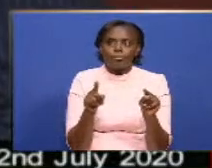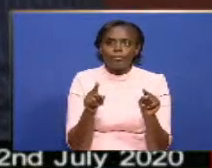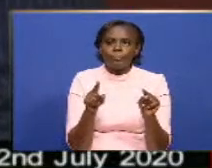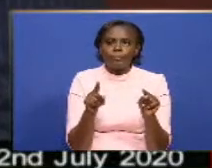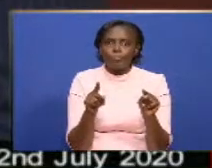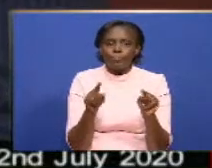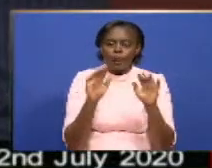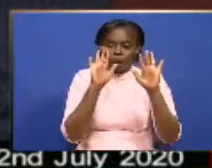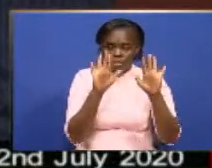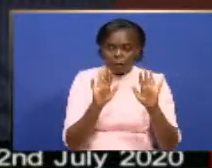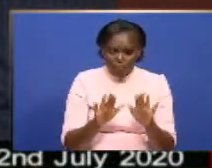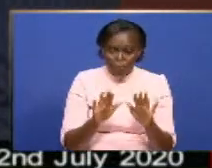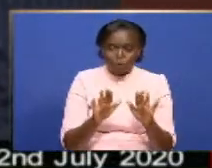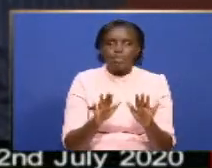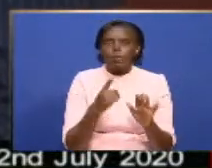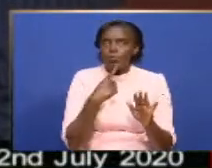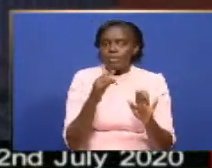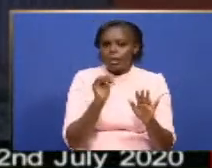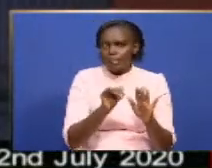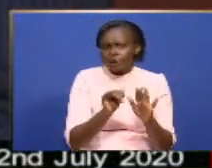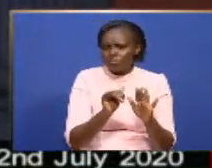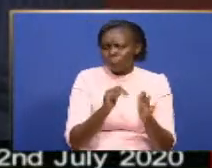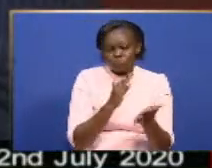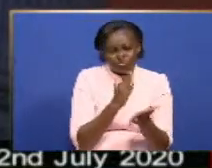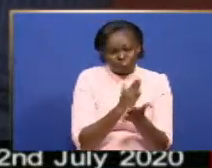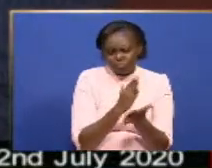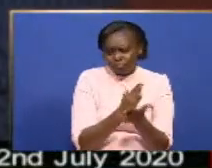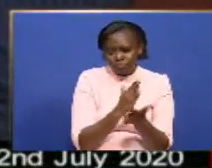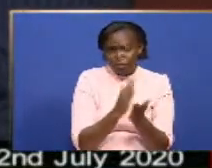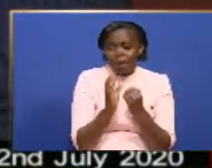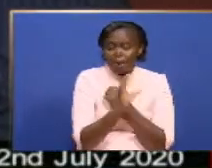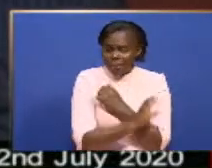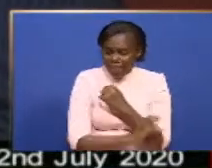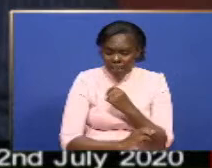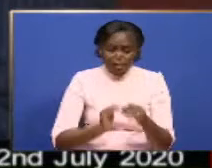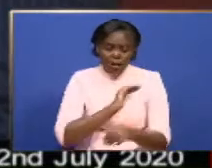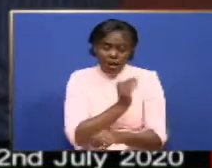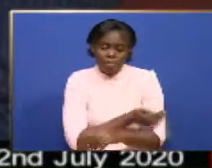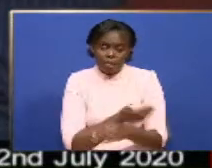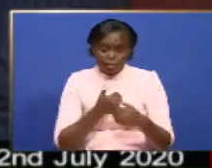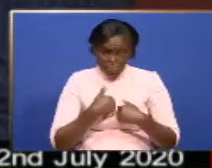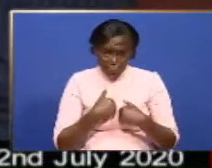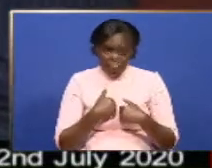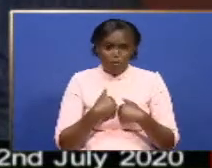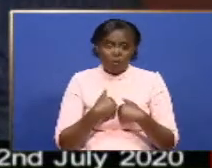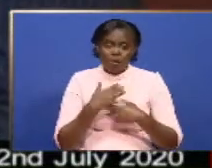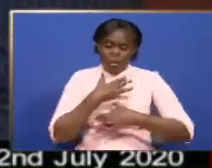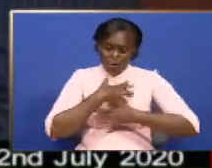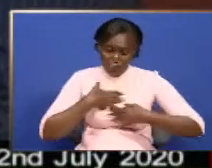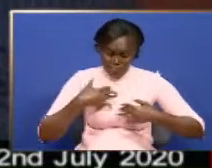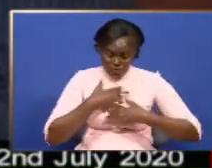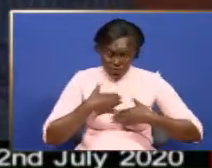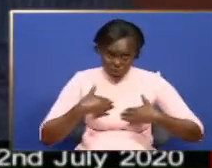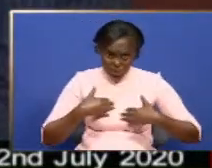it is important to note, through countries with capacity to handle refugee